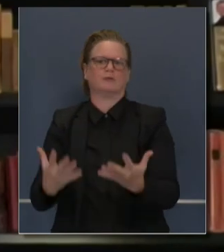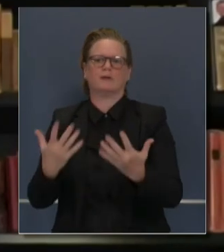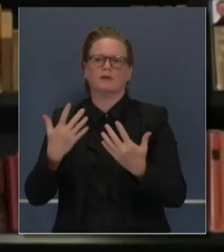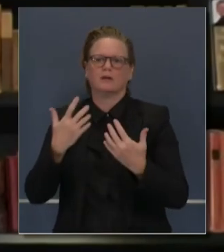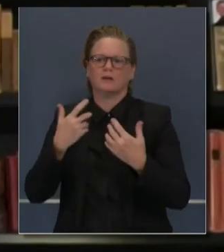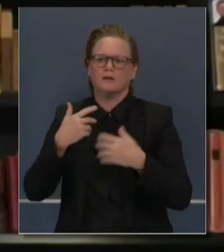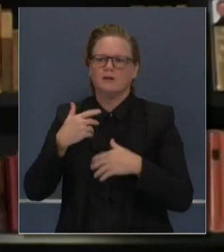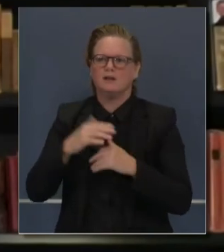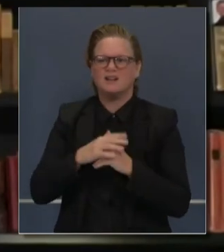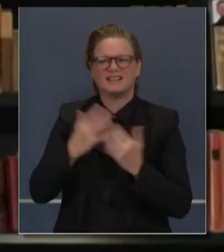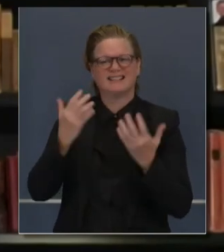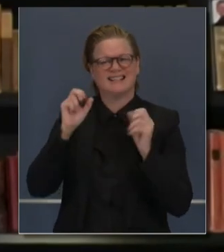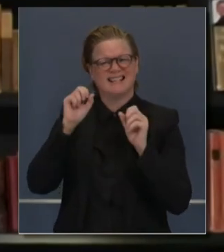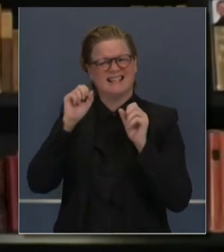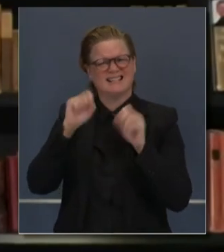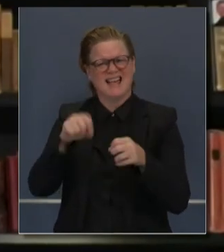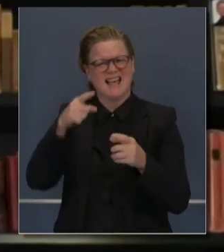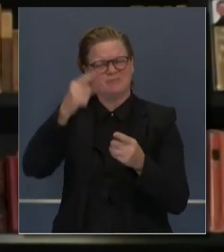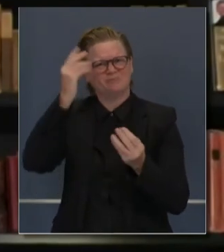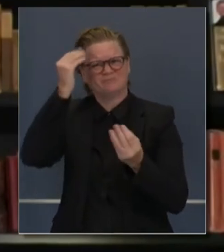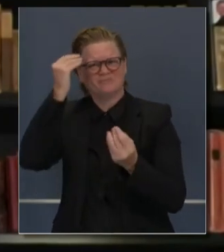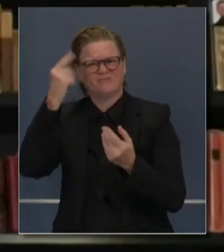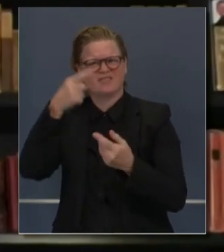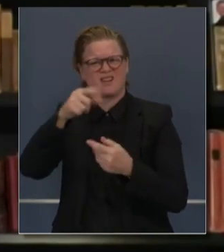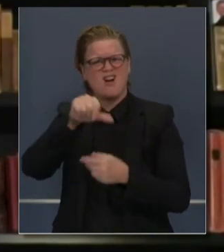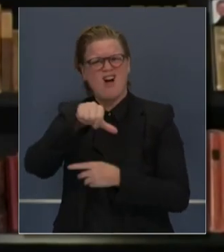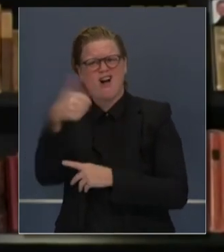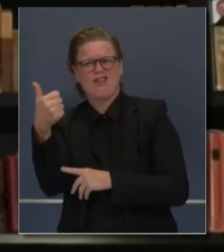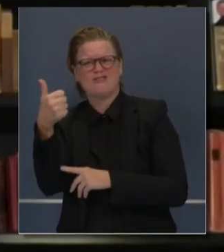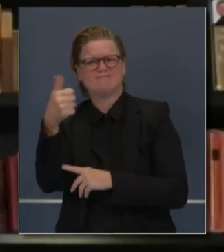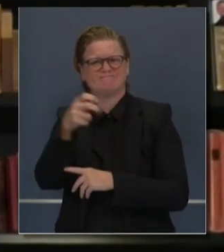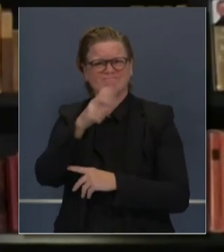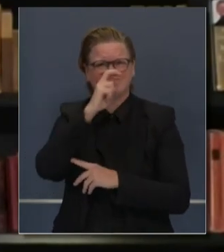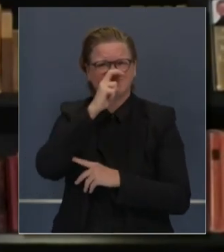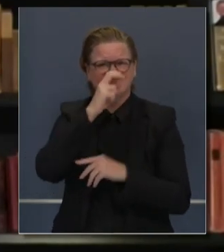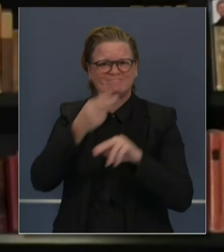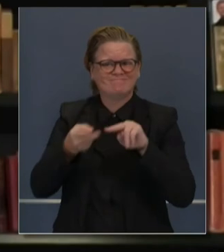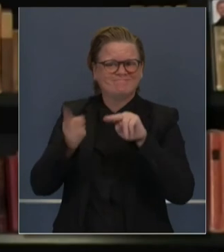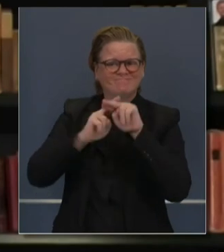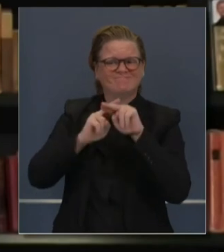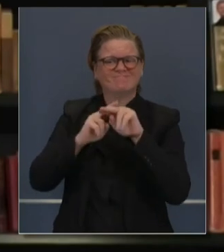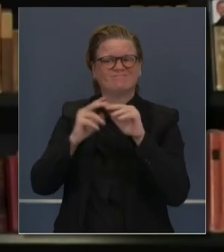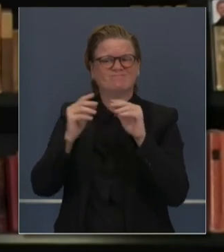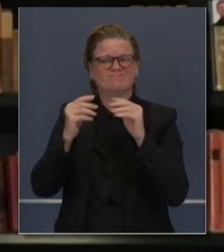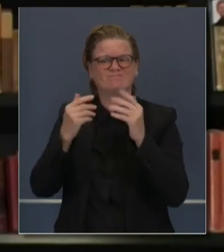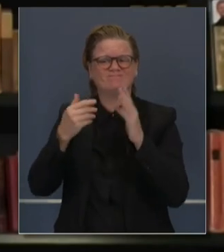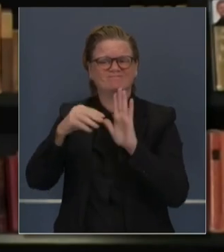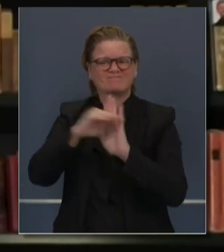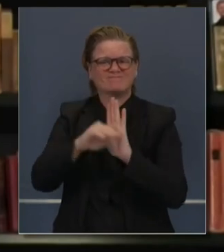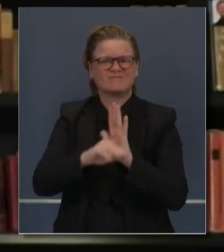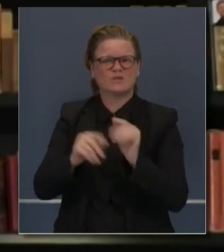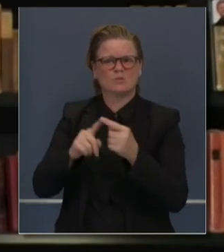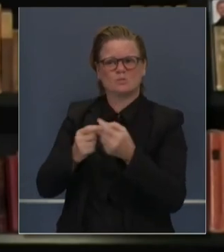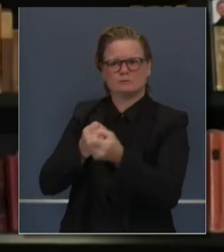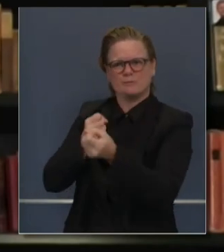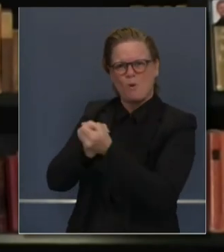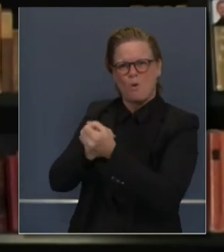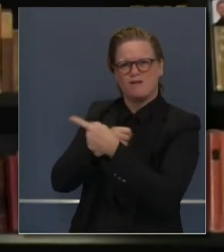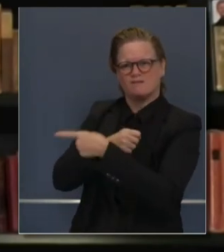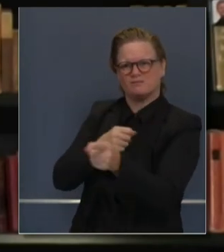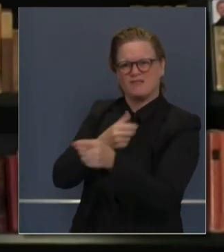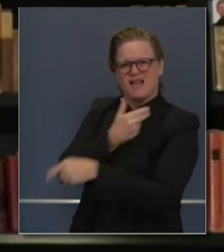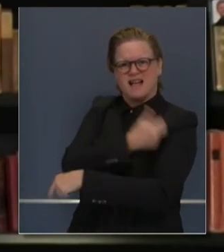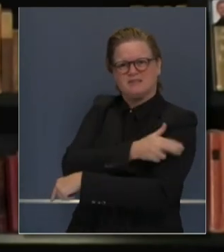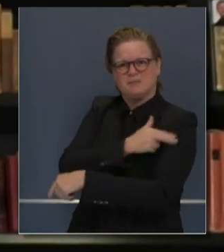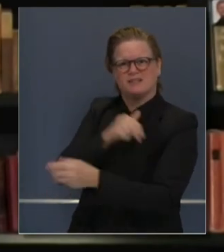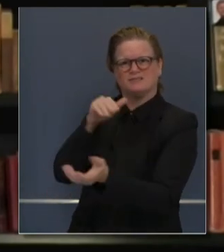are considering or can take related to our healthcare workforce, like if you're considering suspending